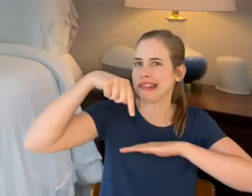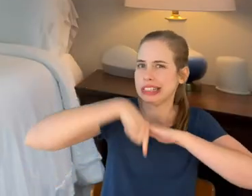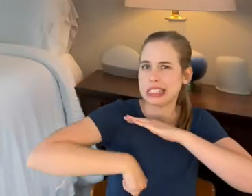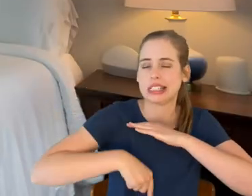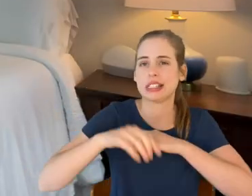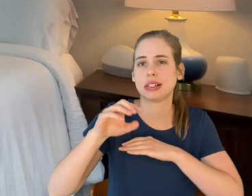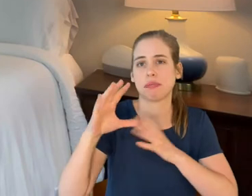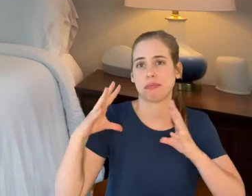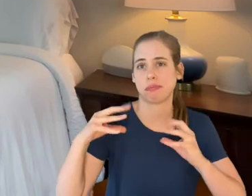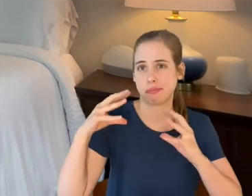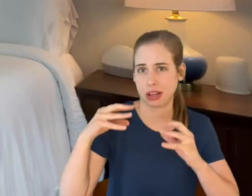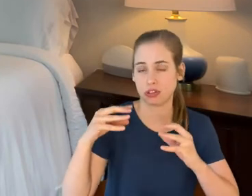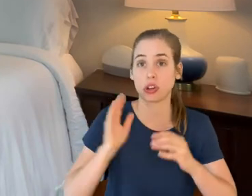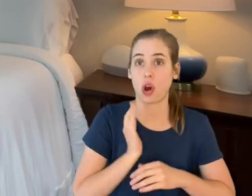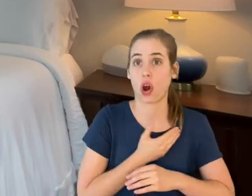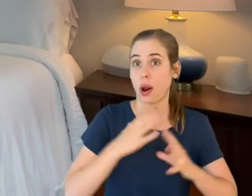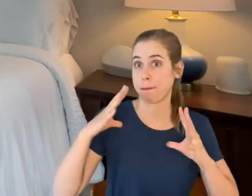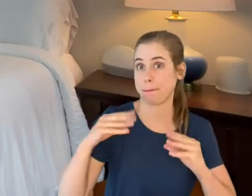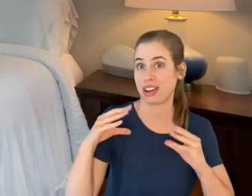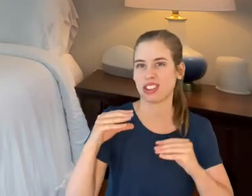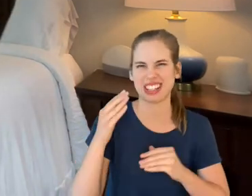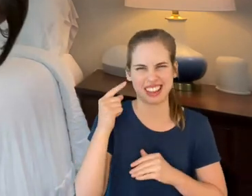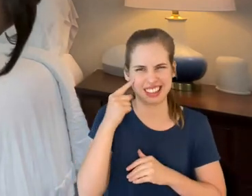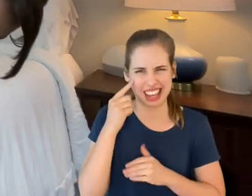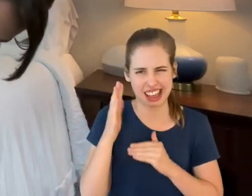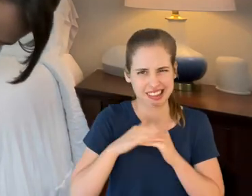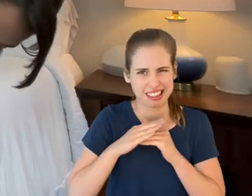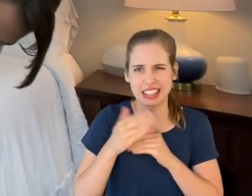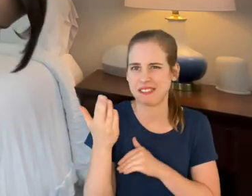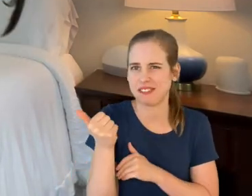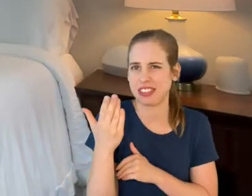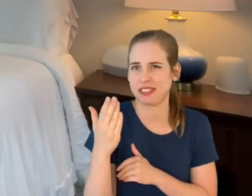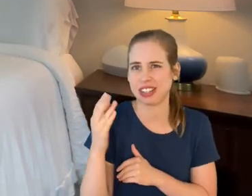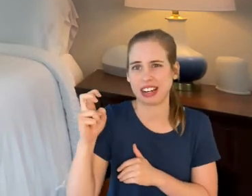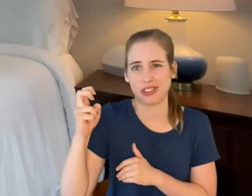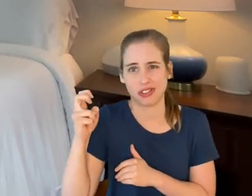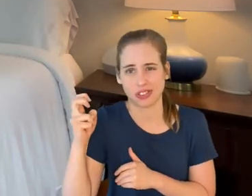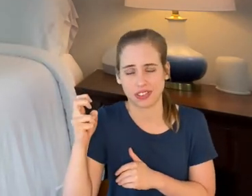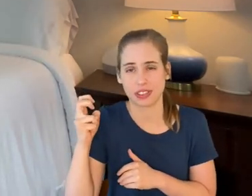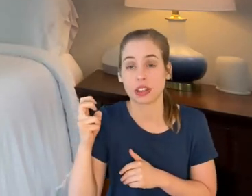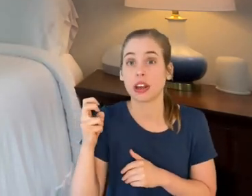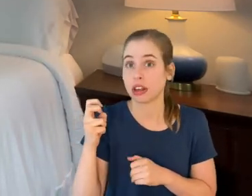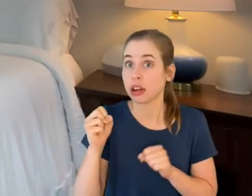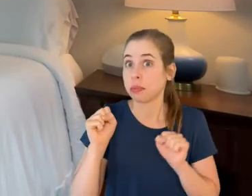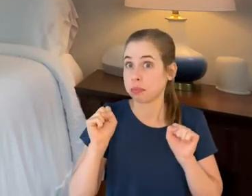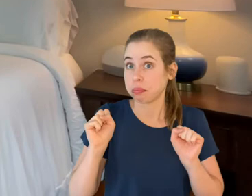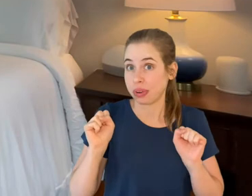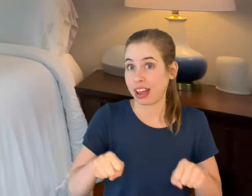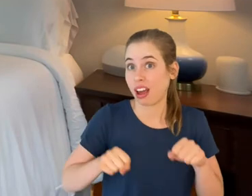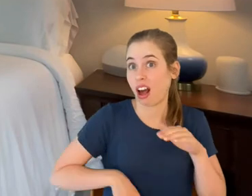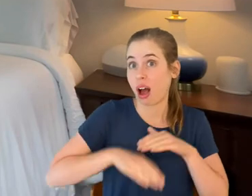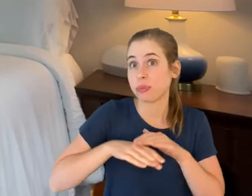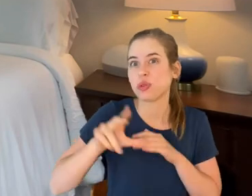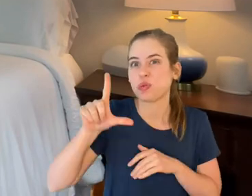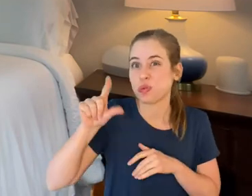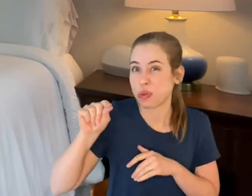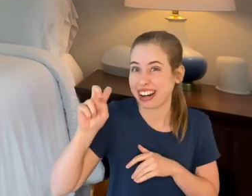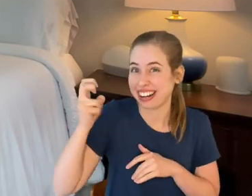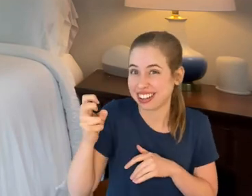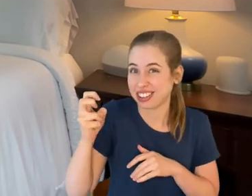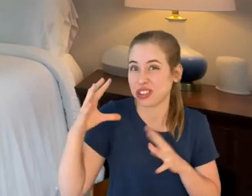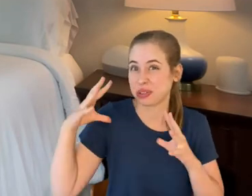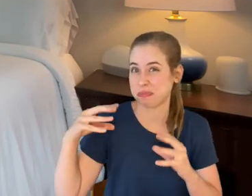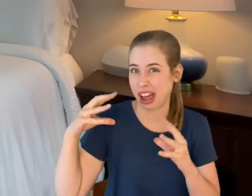like at least a 15 inch mattress. So it's pretty deep, but it says that they can accommodate up to 20 inches, which